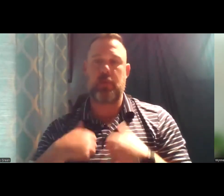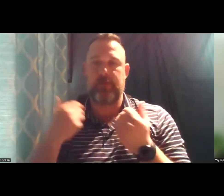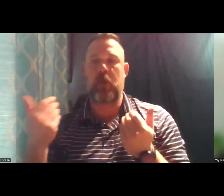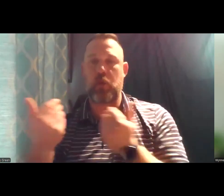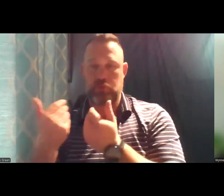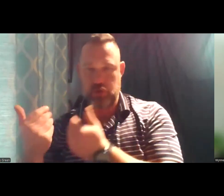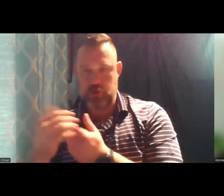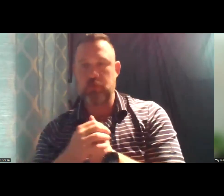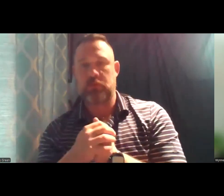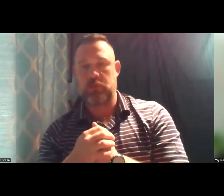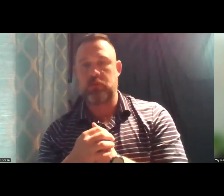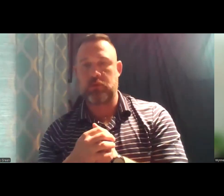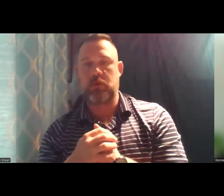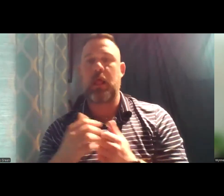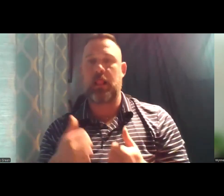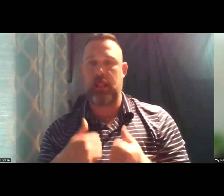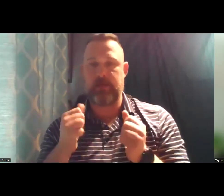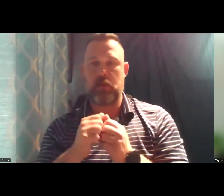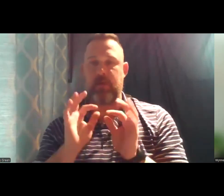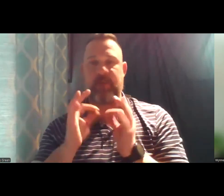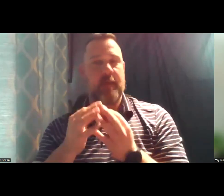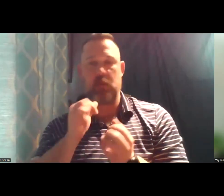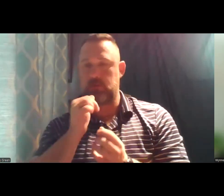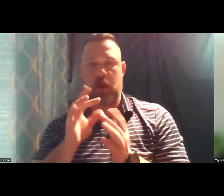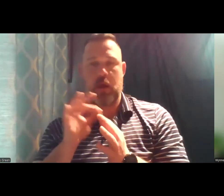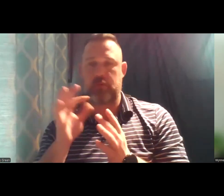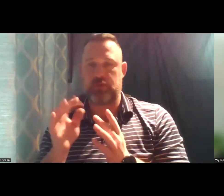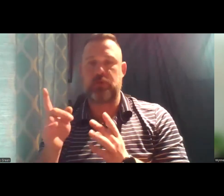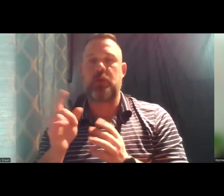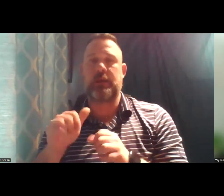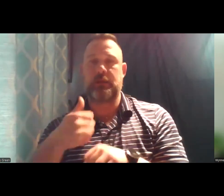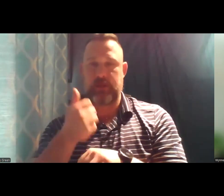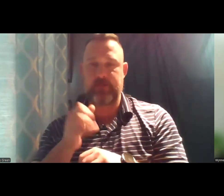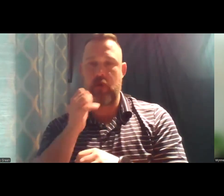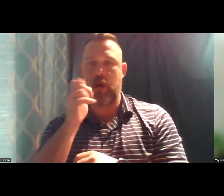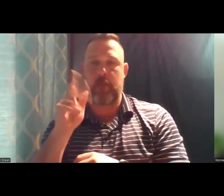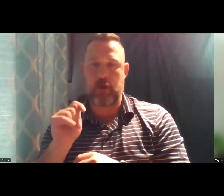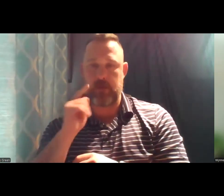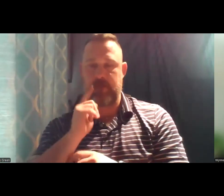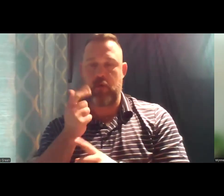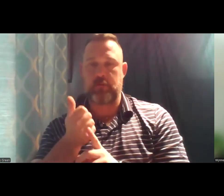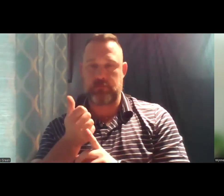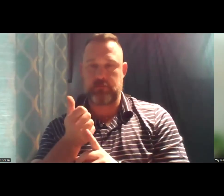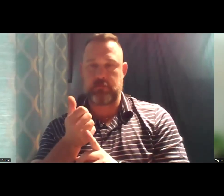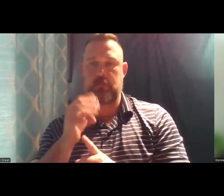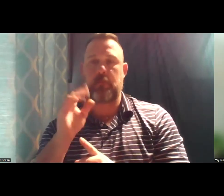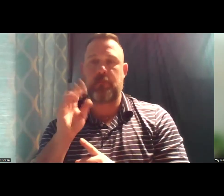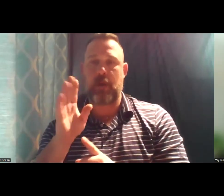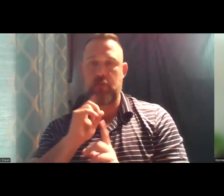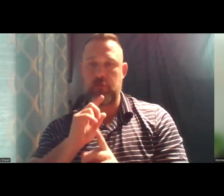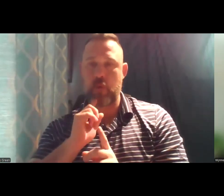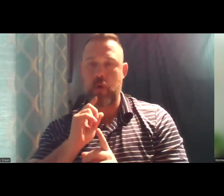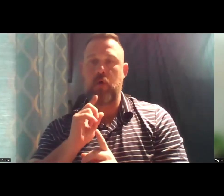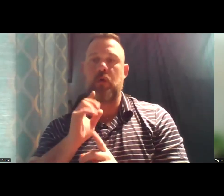him. Living with his family was not an option, so he arranged for an apartment for him. Bob reported that Dawn would